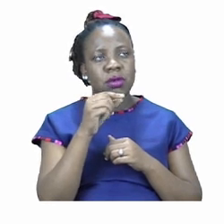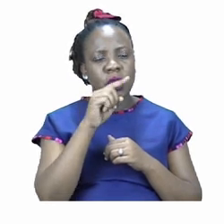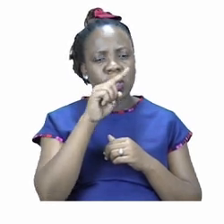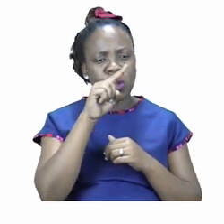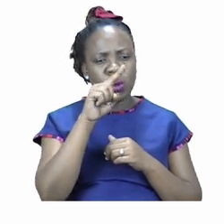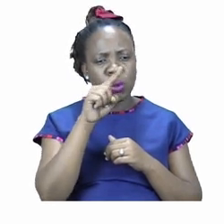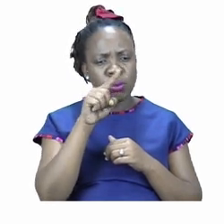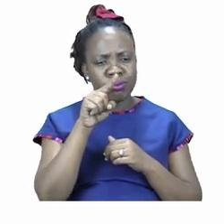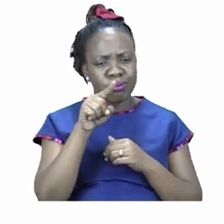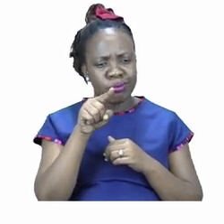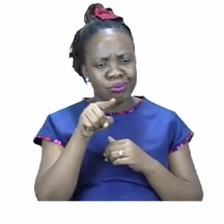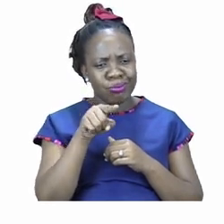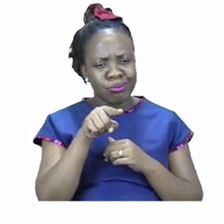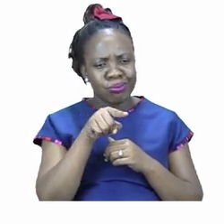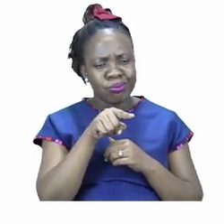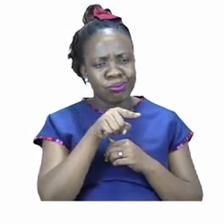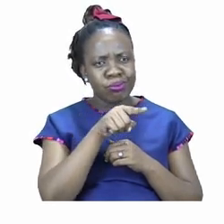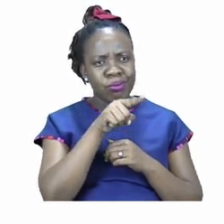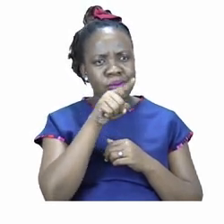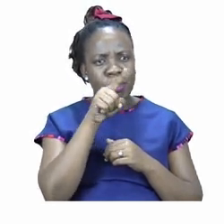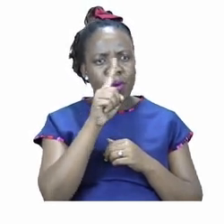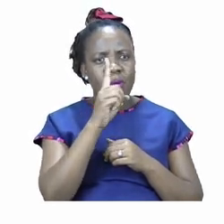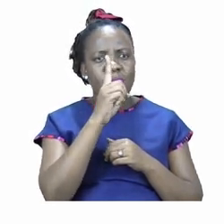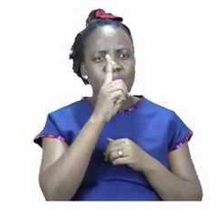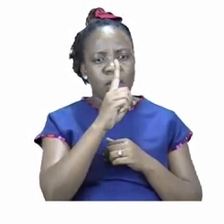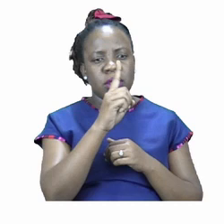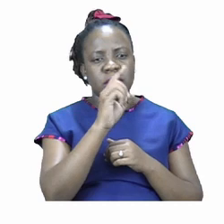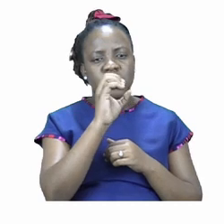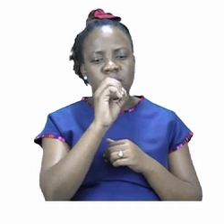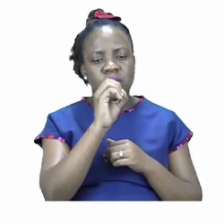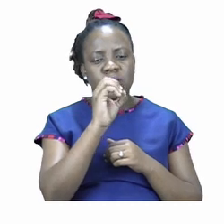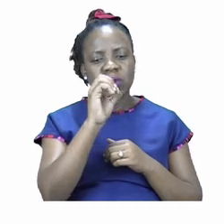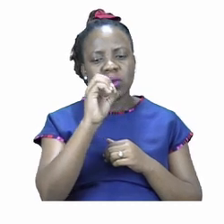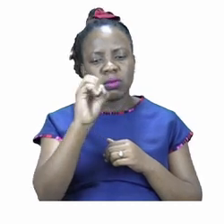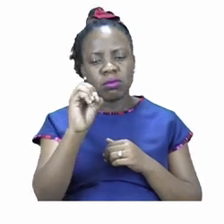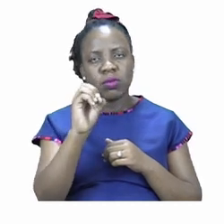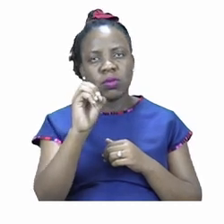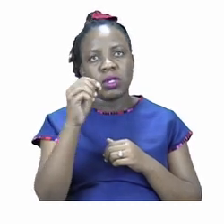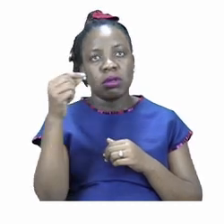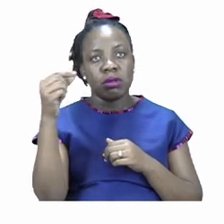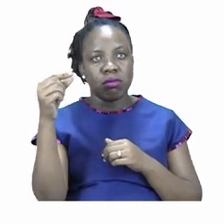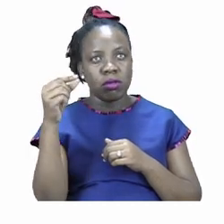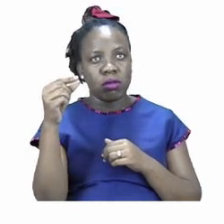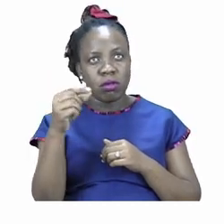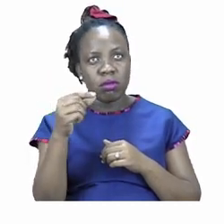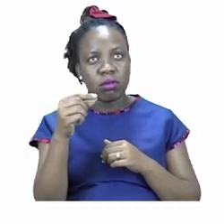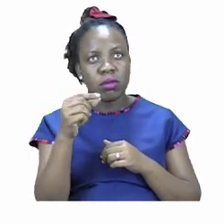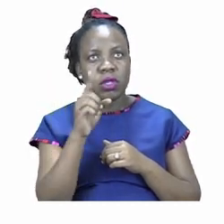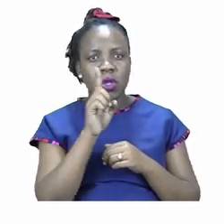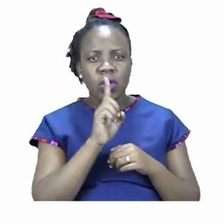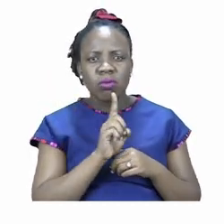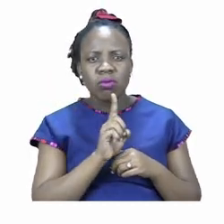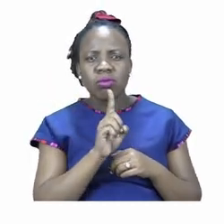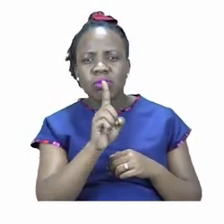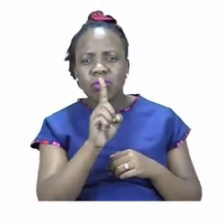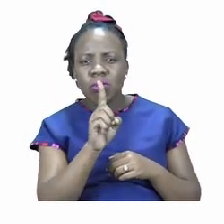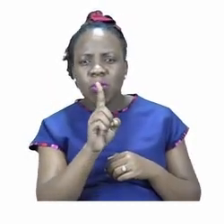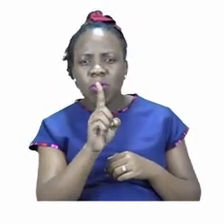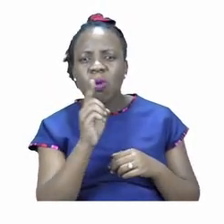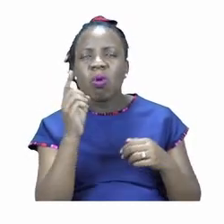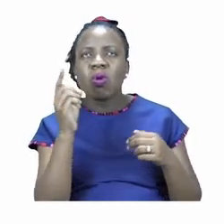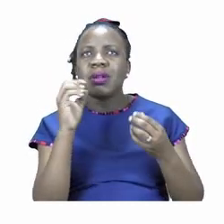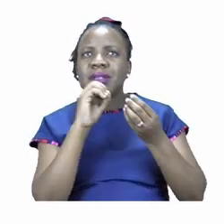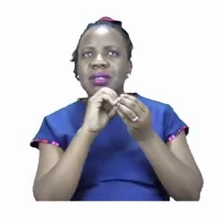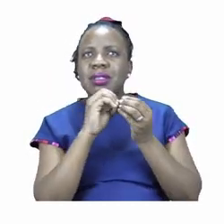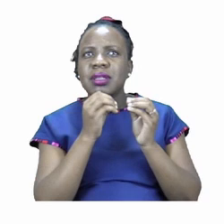1,000 grams. Now, take your time, read where the pointer is pointing, and just write